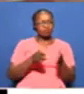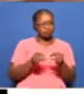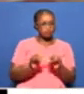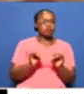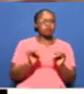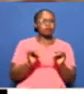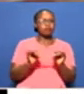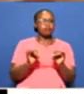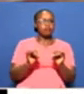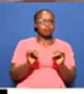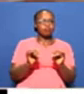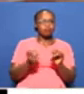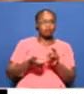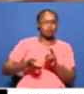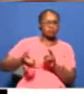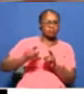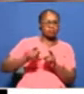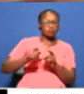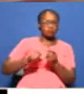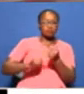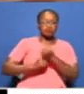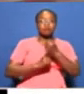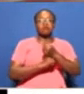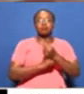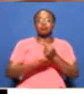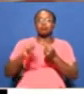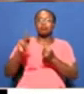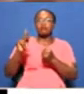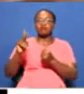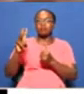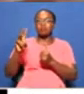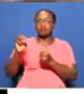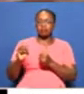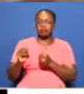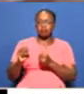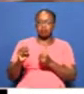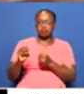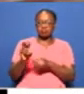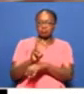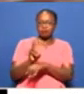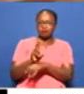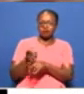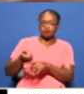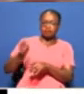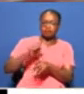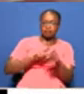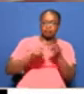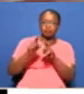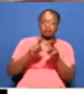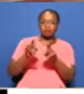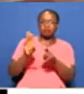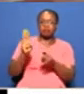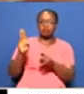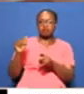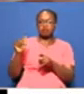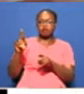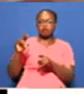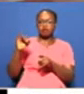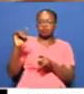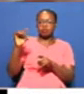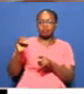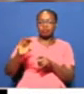portfolio increased after they were sponsored by the Kenya Wildlife Service on a value addition tour to Baringo County. Their fortunes changed when